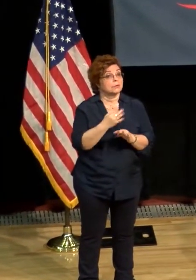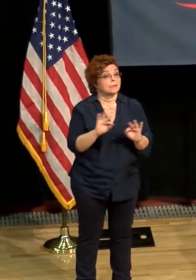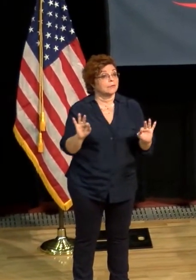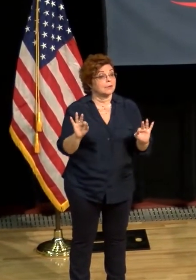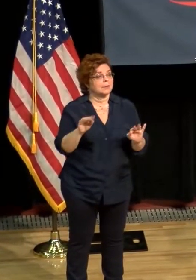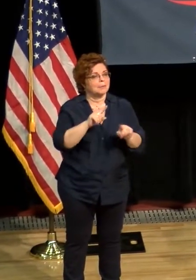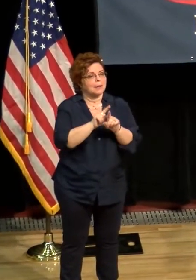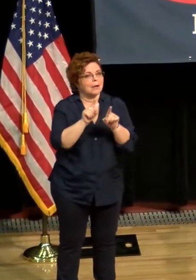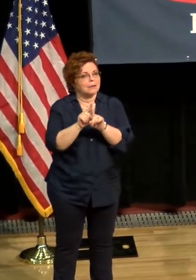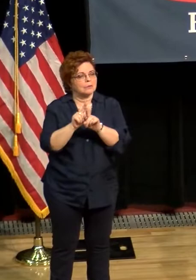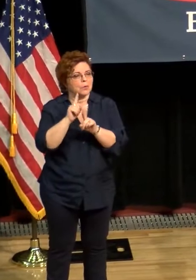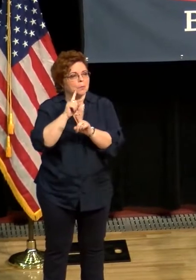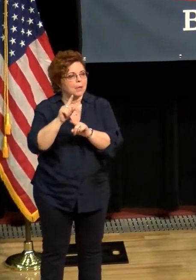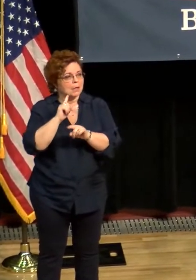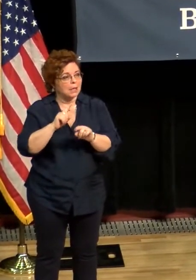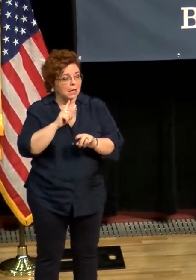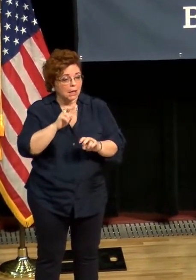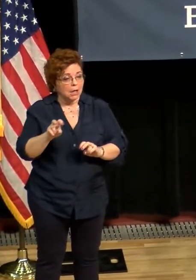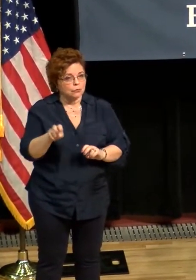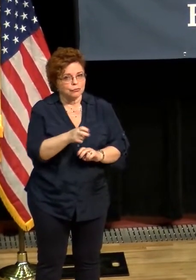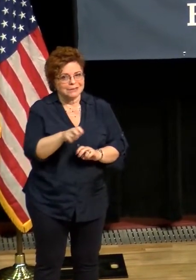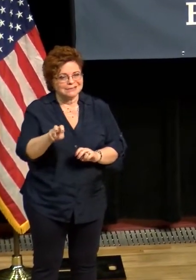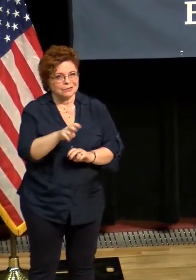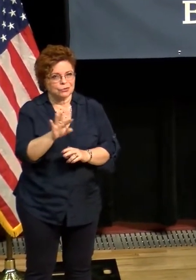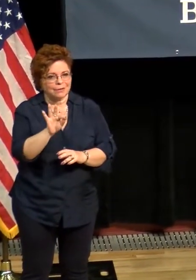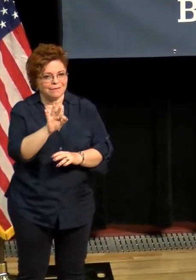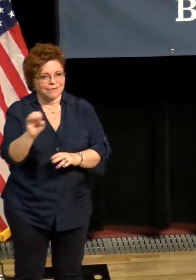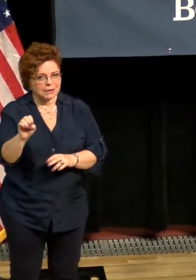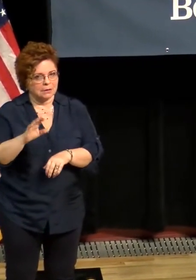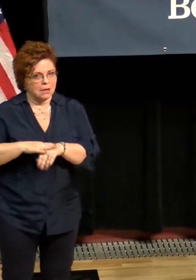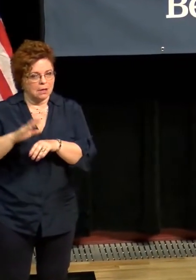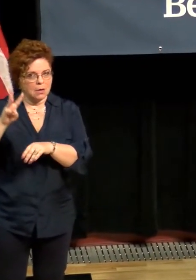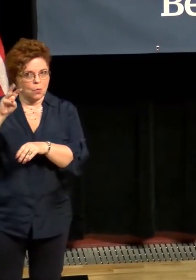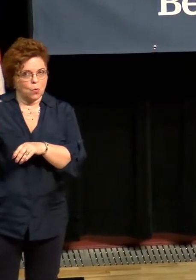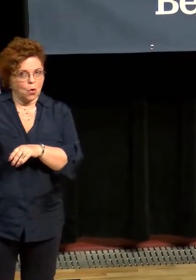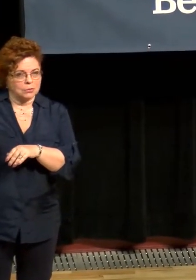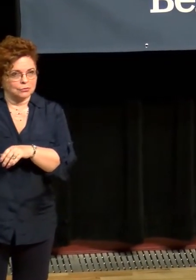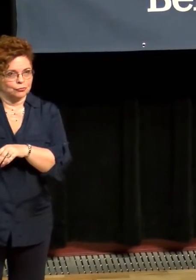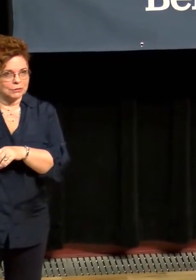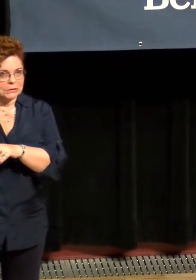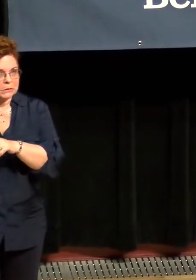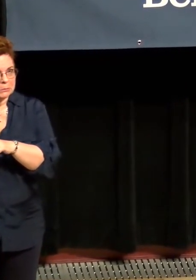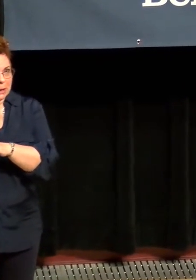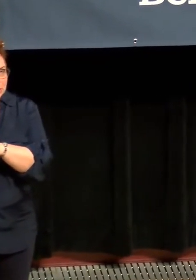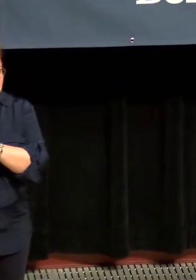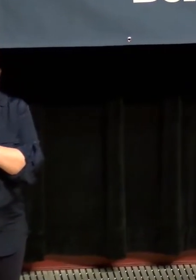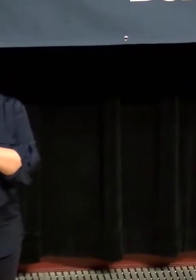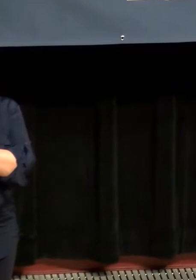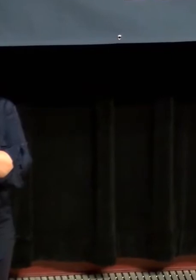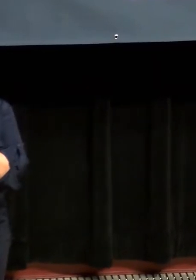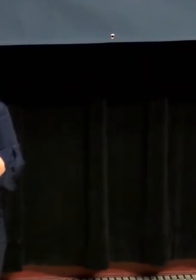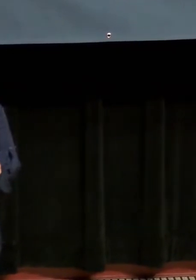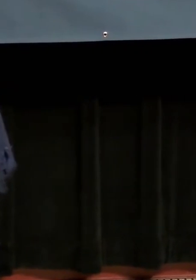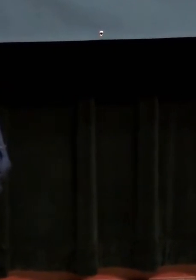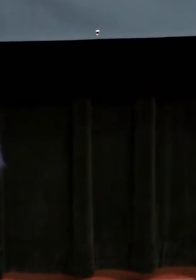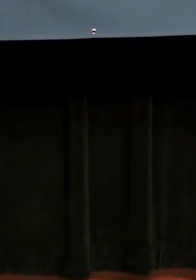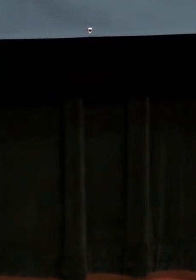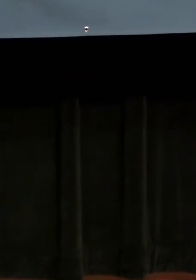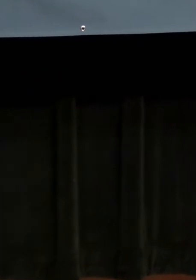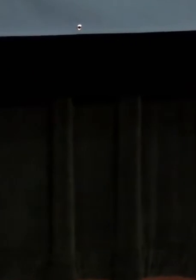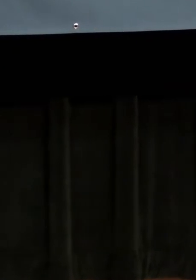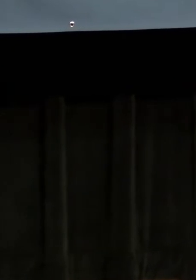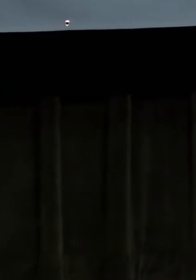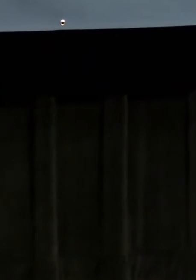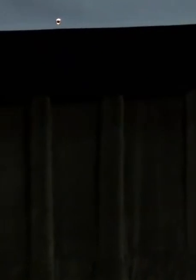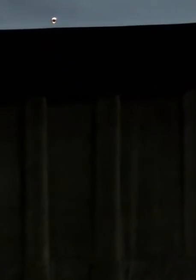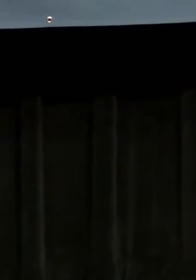a transaction fee on Wall Street speculation, substantially reduce student debt.